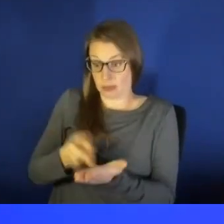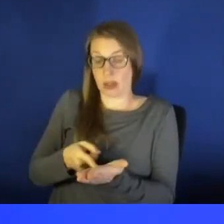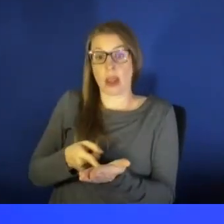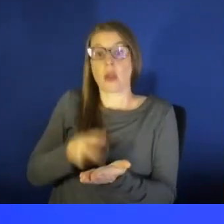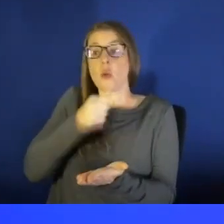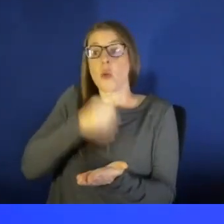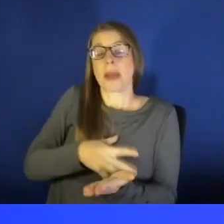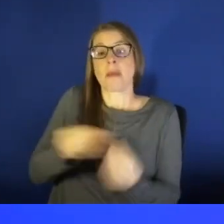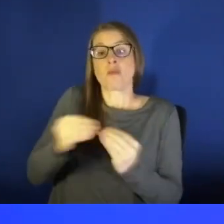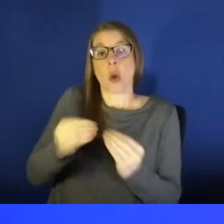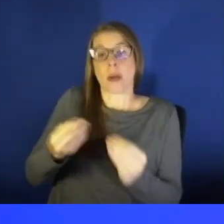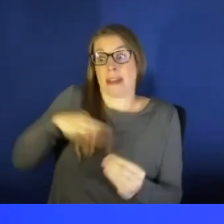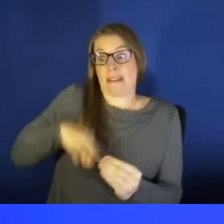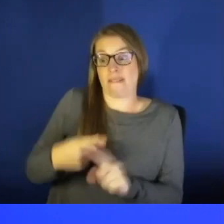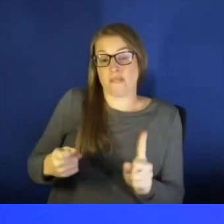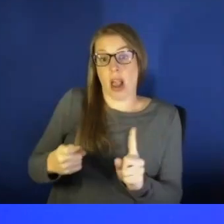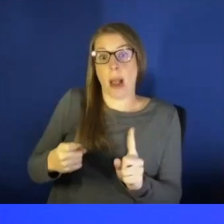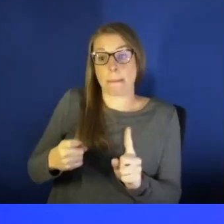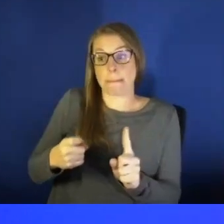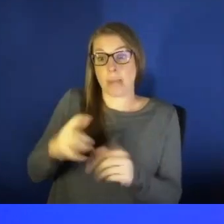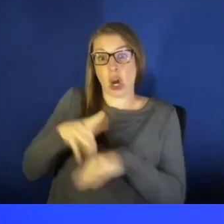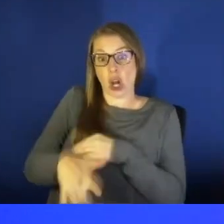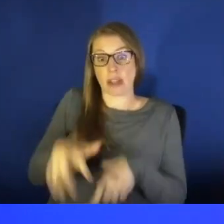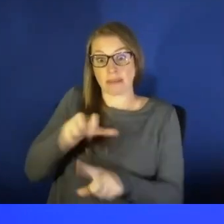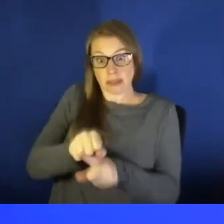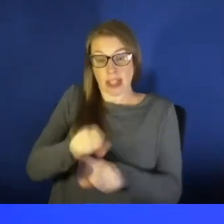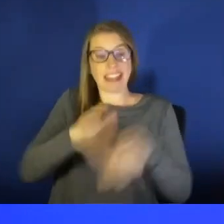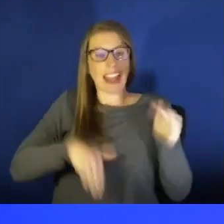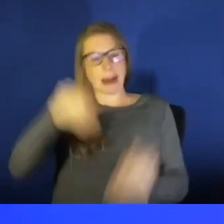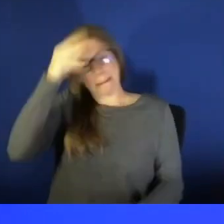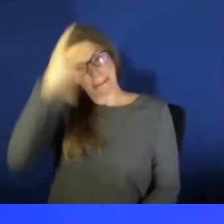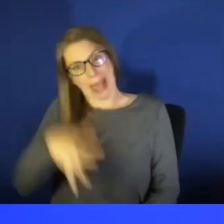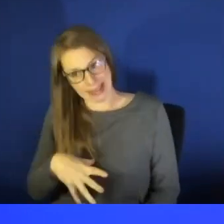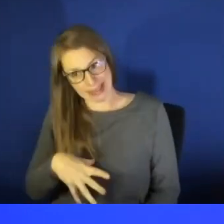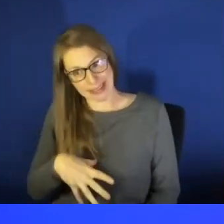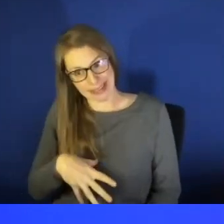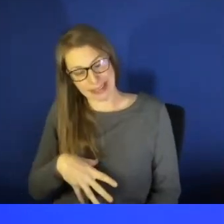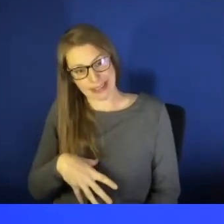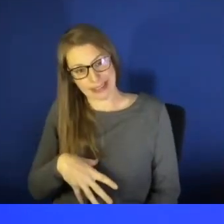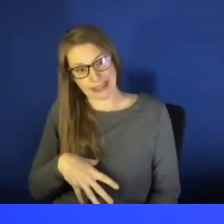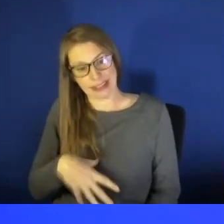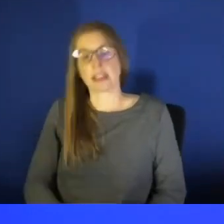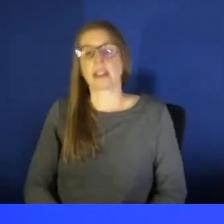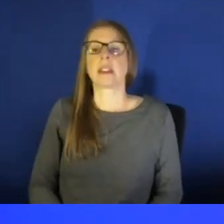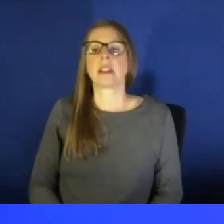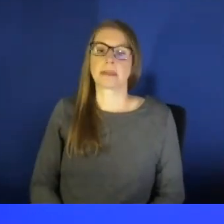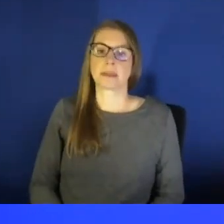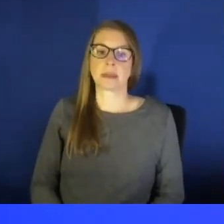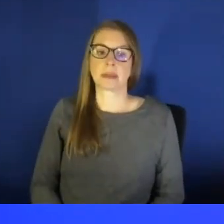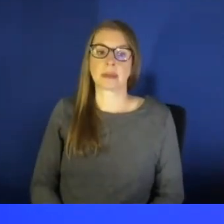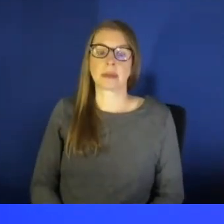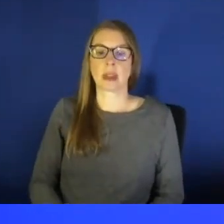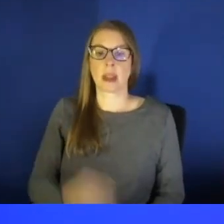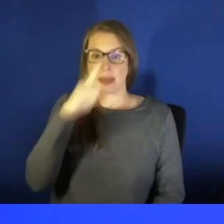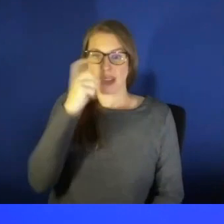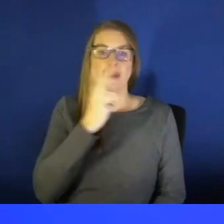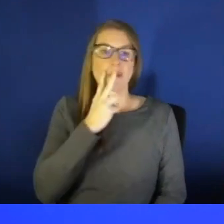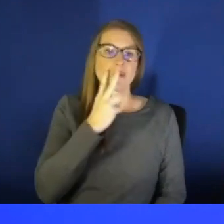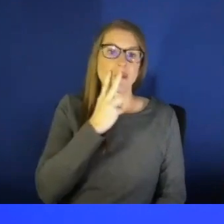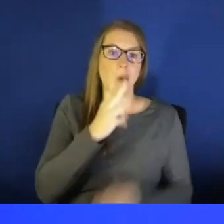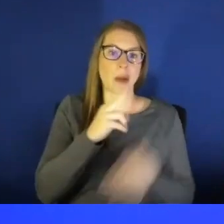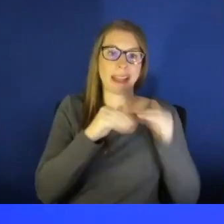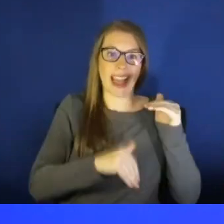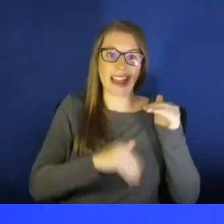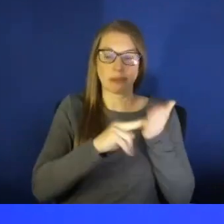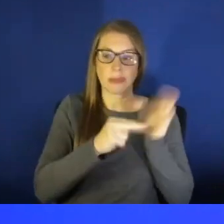cancer screening and early detection of lung cancer than men do. And just because they tend to smoke less, we weren't including them. So